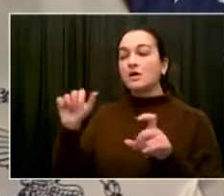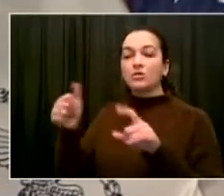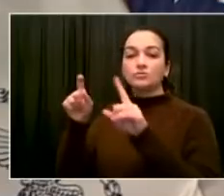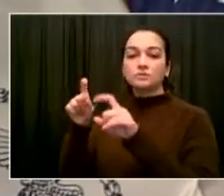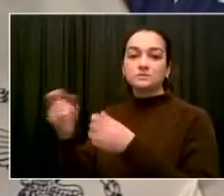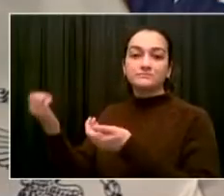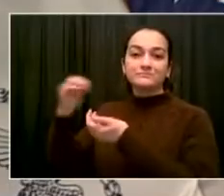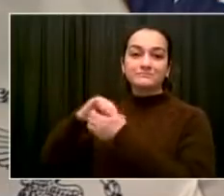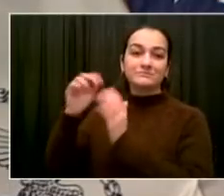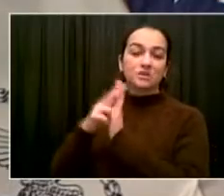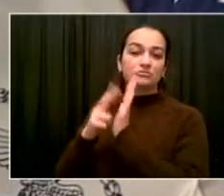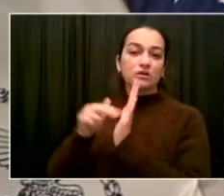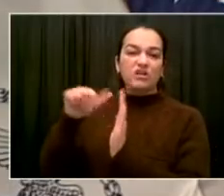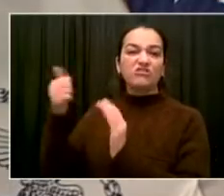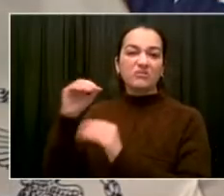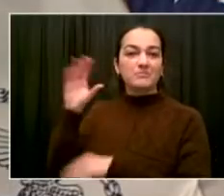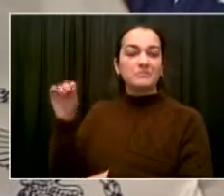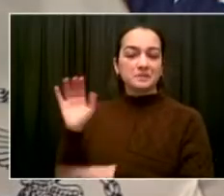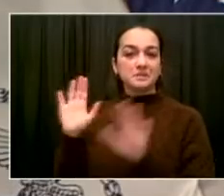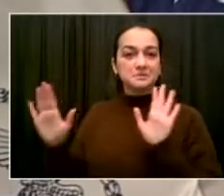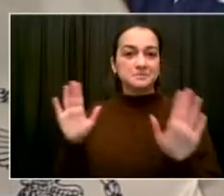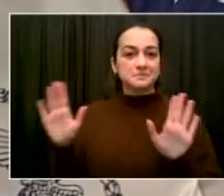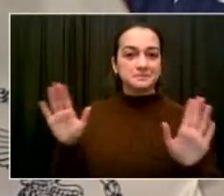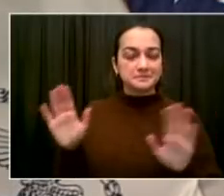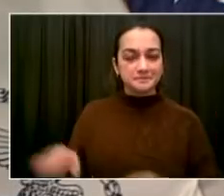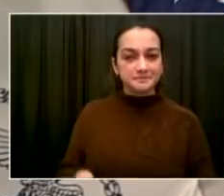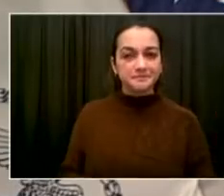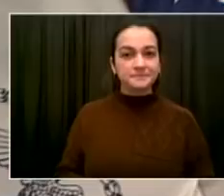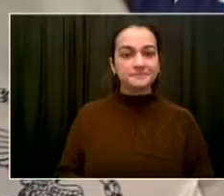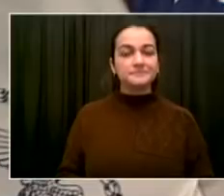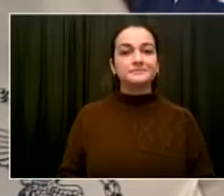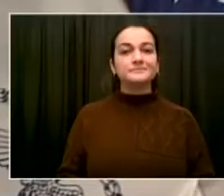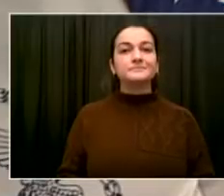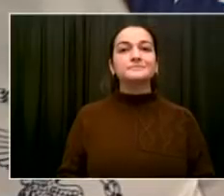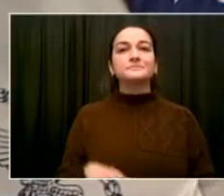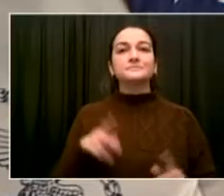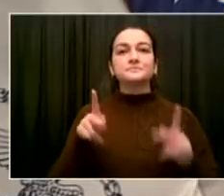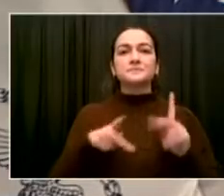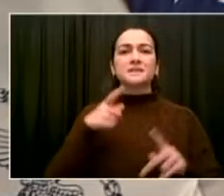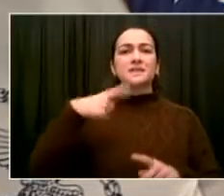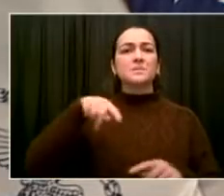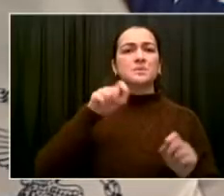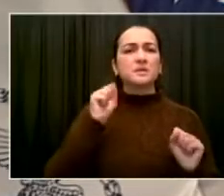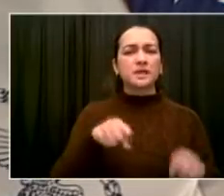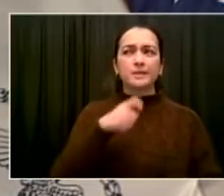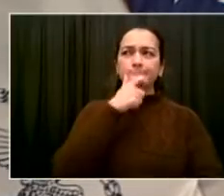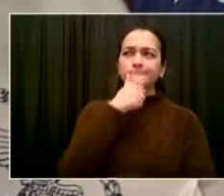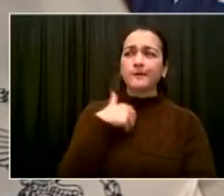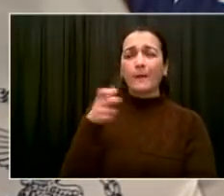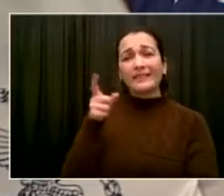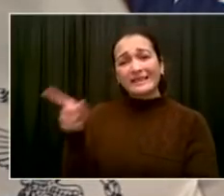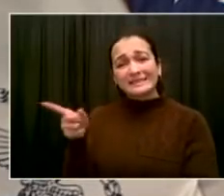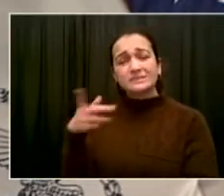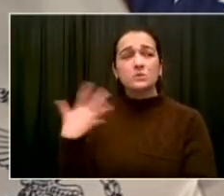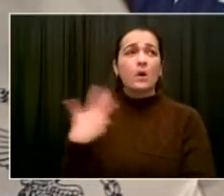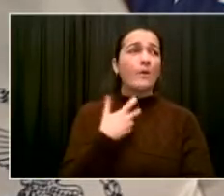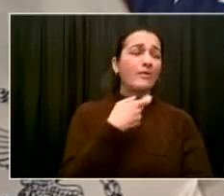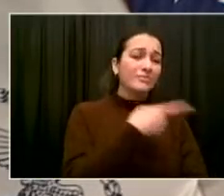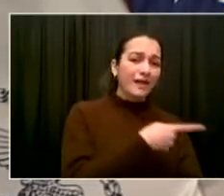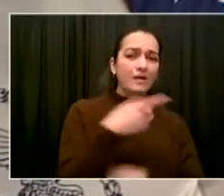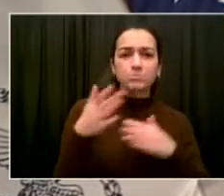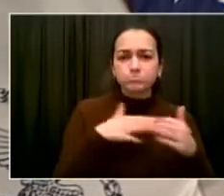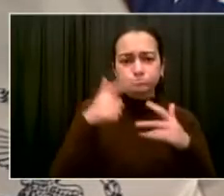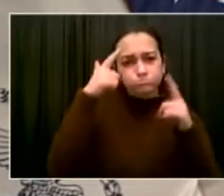that causes any qualitative difference. So if we're having any problem with any contractors, we have to hold them accountable. We have to make sure the service is just